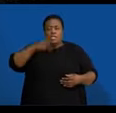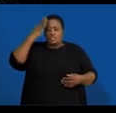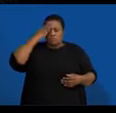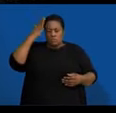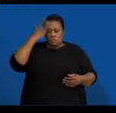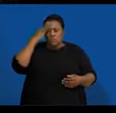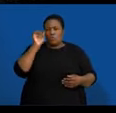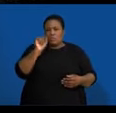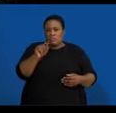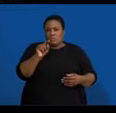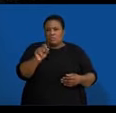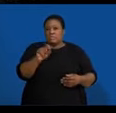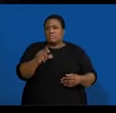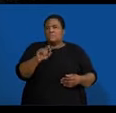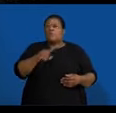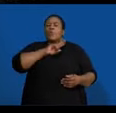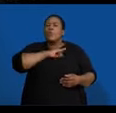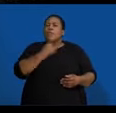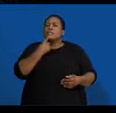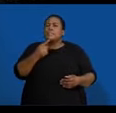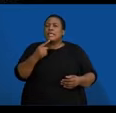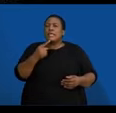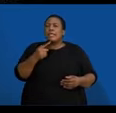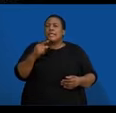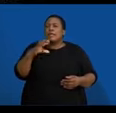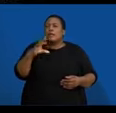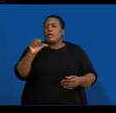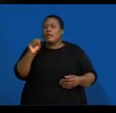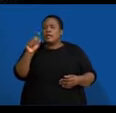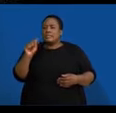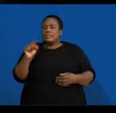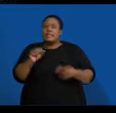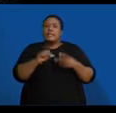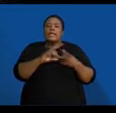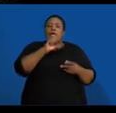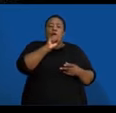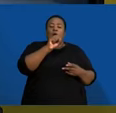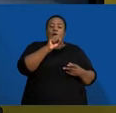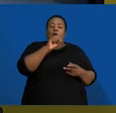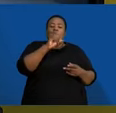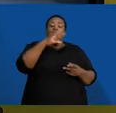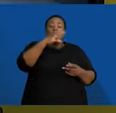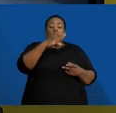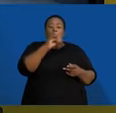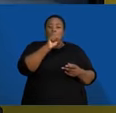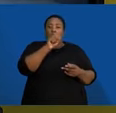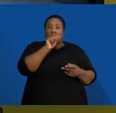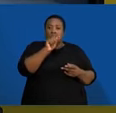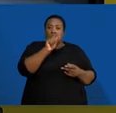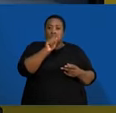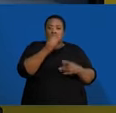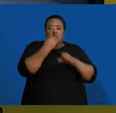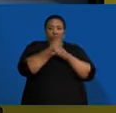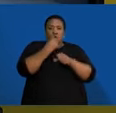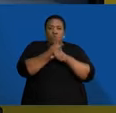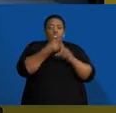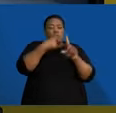this thing here where they say cast, meaning cos is only positive in the fourth quadrant, all ratios